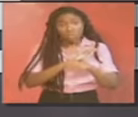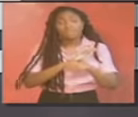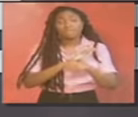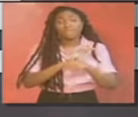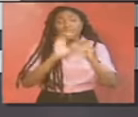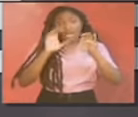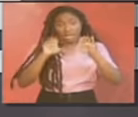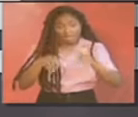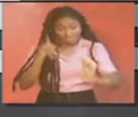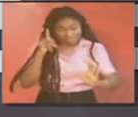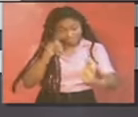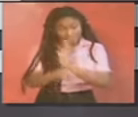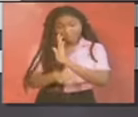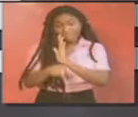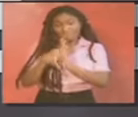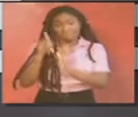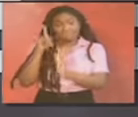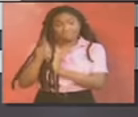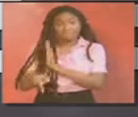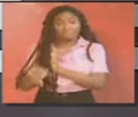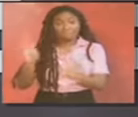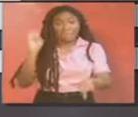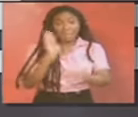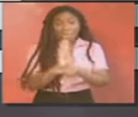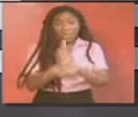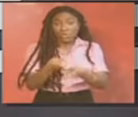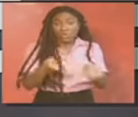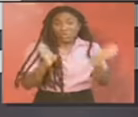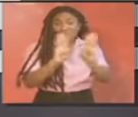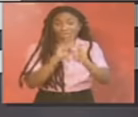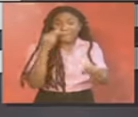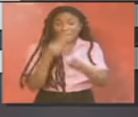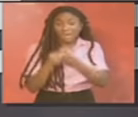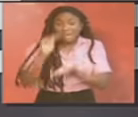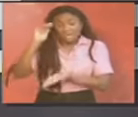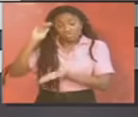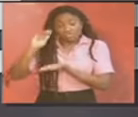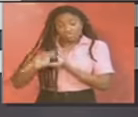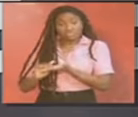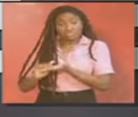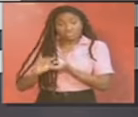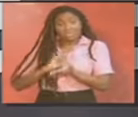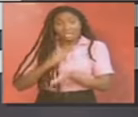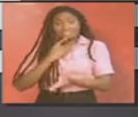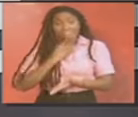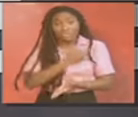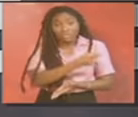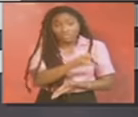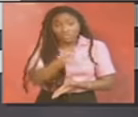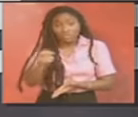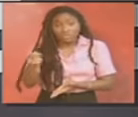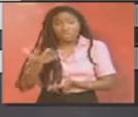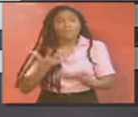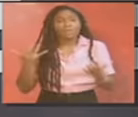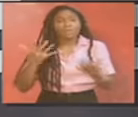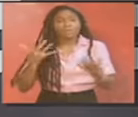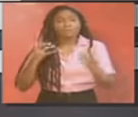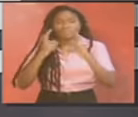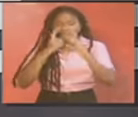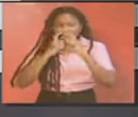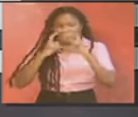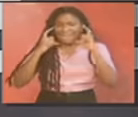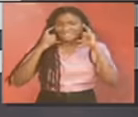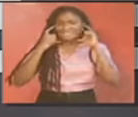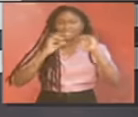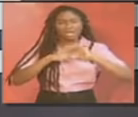it can have. So I encourage you today to make a decision. Wear your mask,